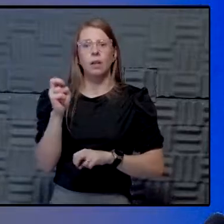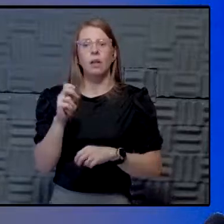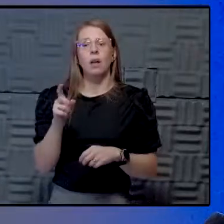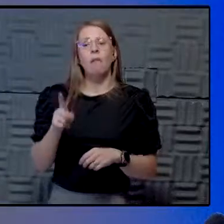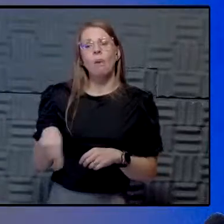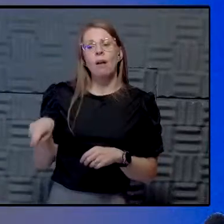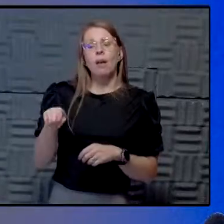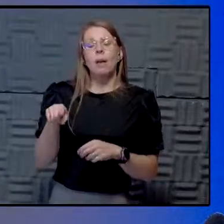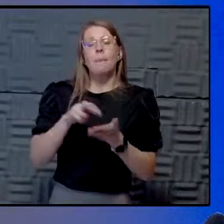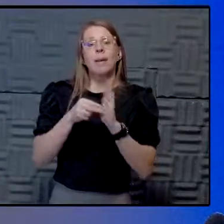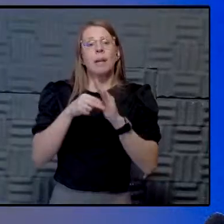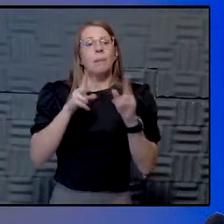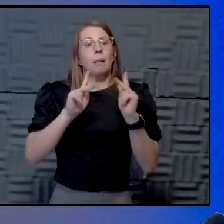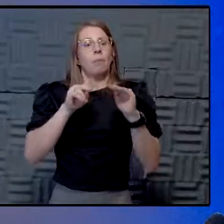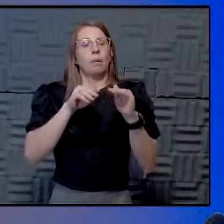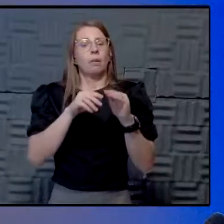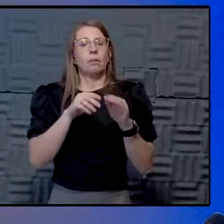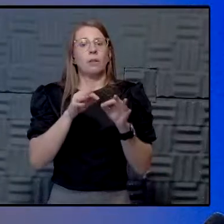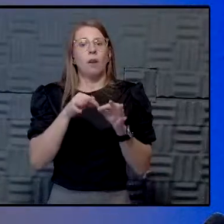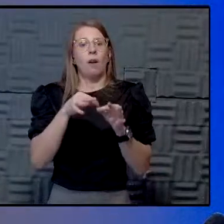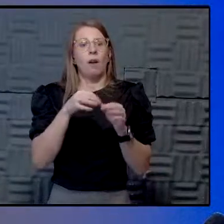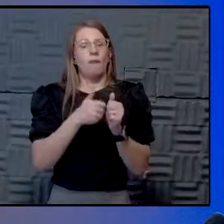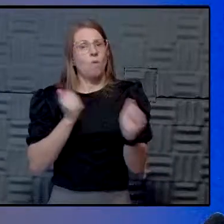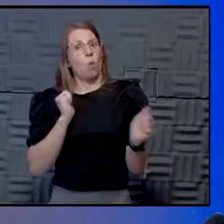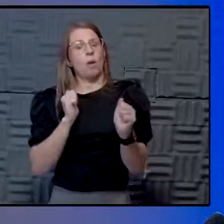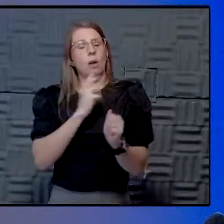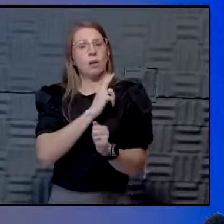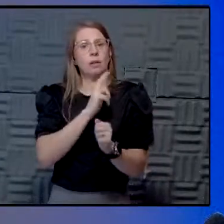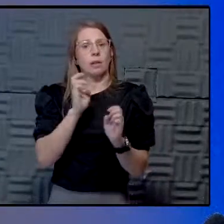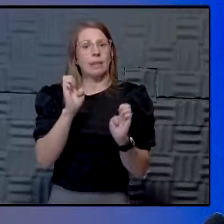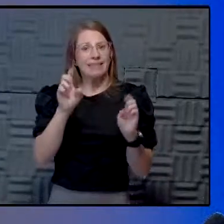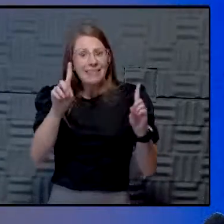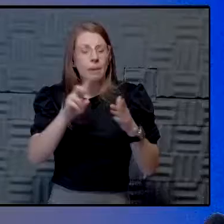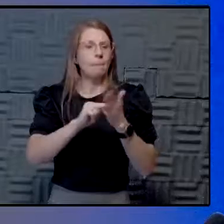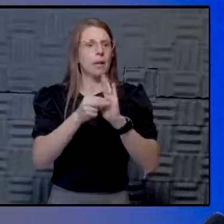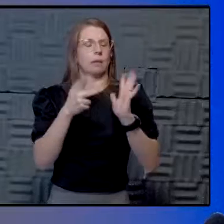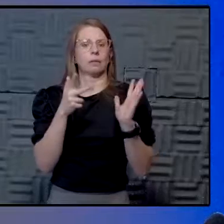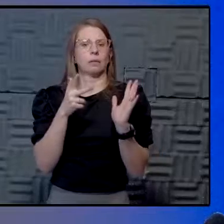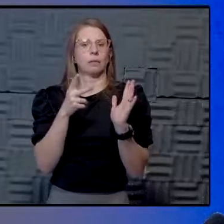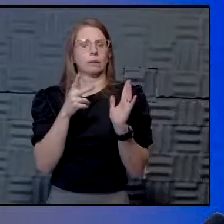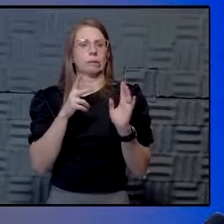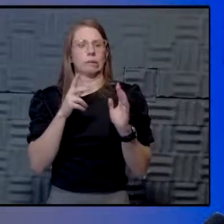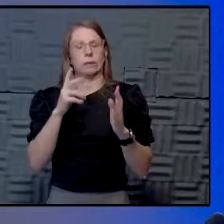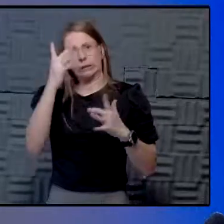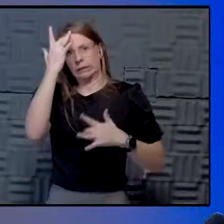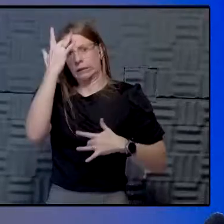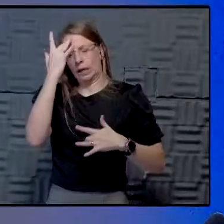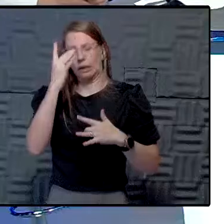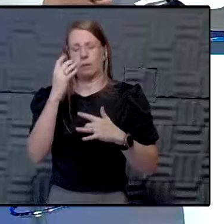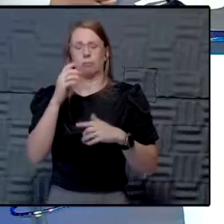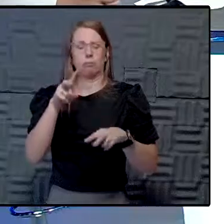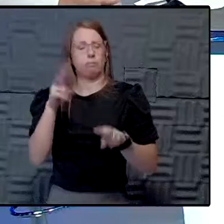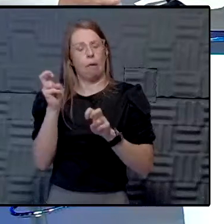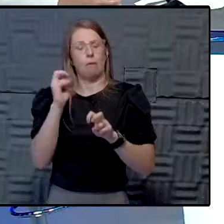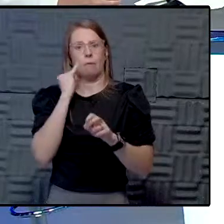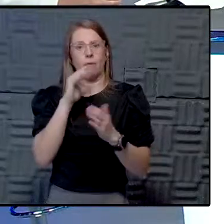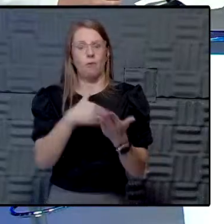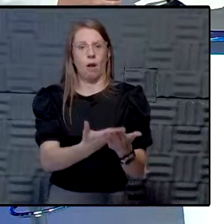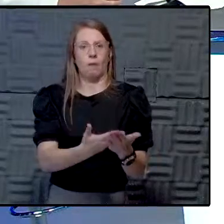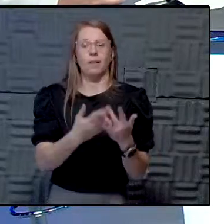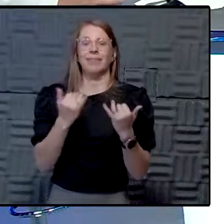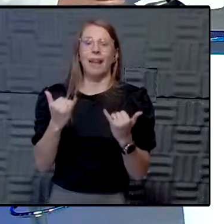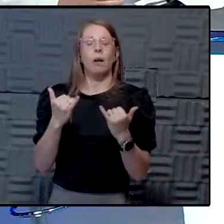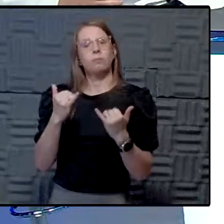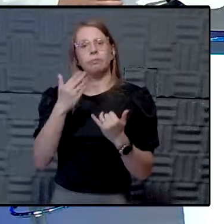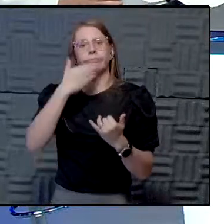in sicker. But now they're back to our normal acuity. So kind of resumed habits. Correct. Good. And how safe was your